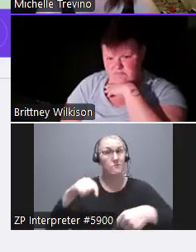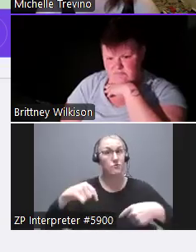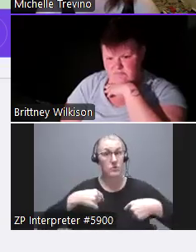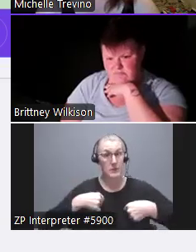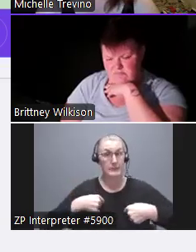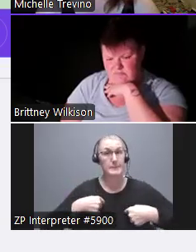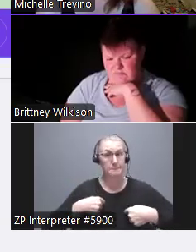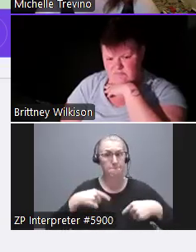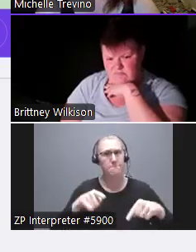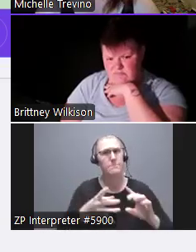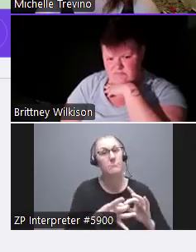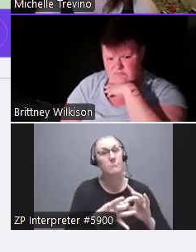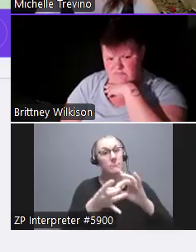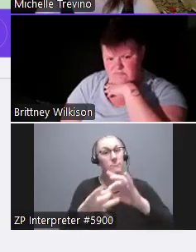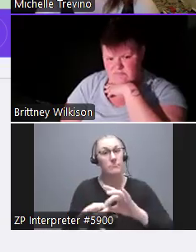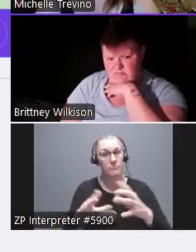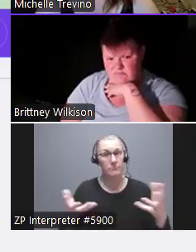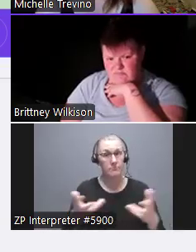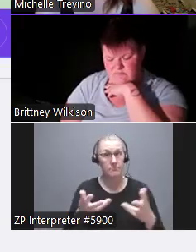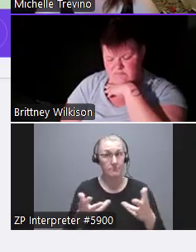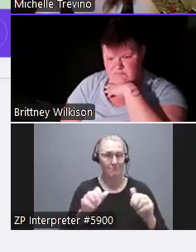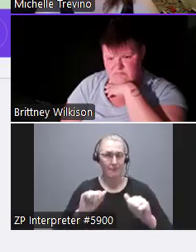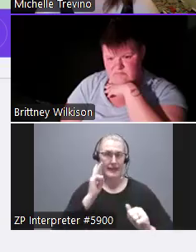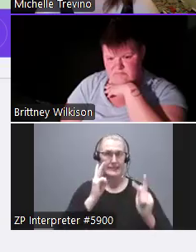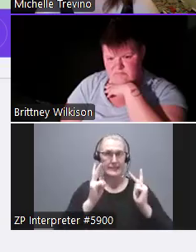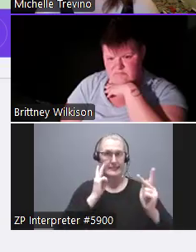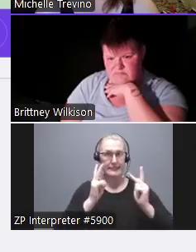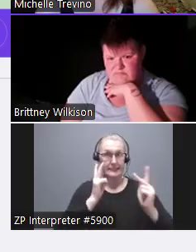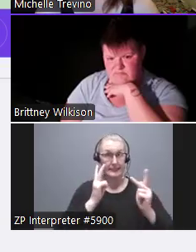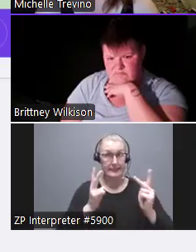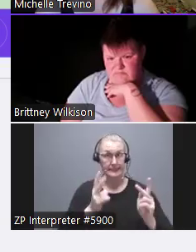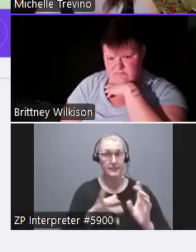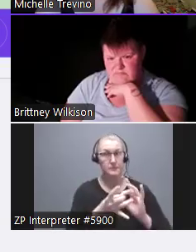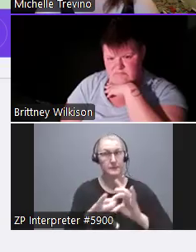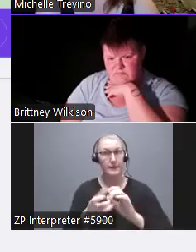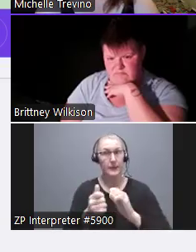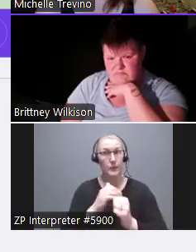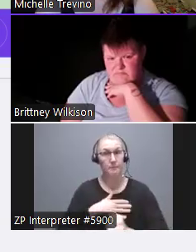do with being able to see, but it also has to do with my knees. I have